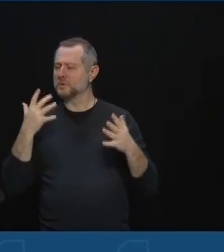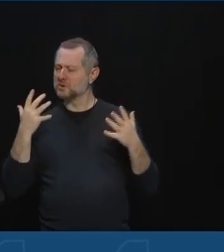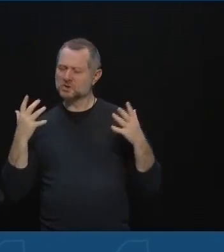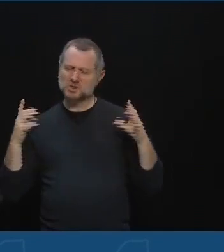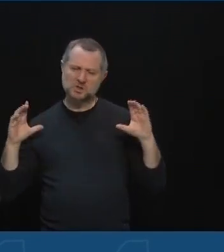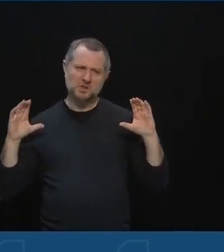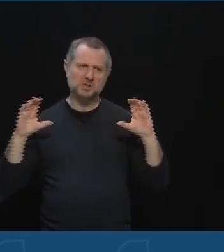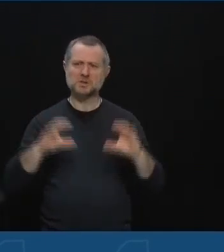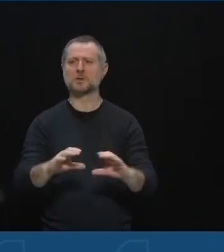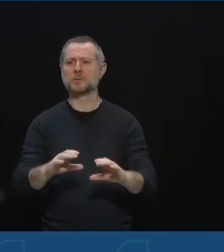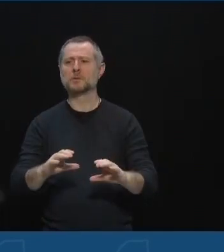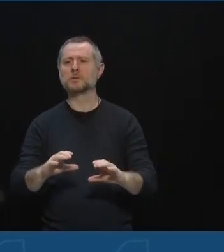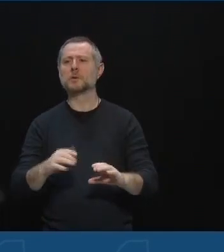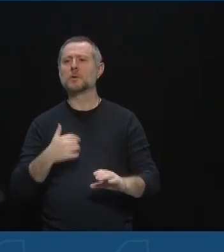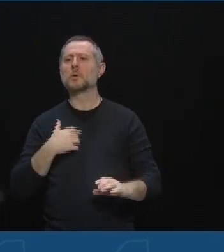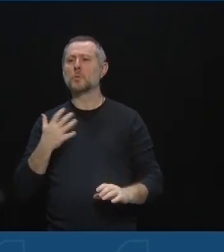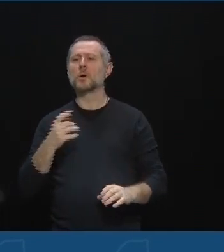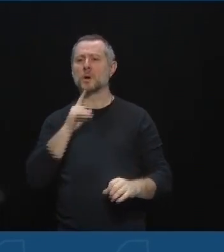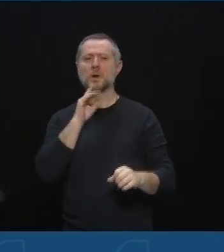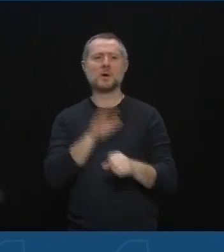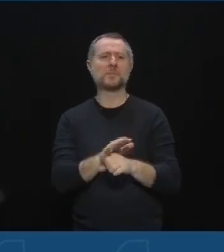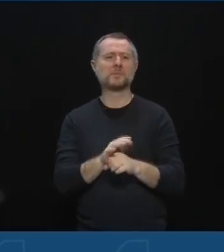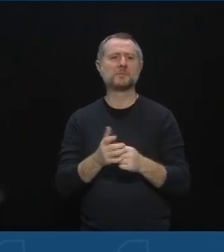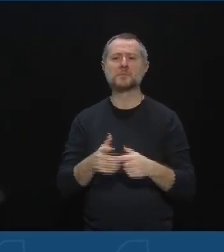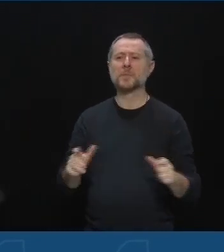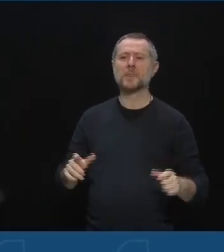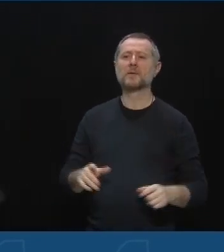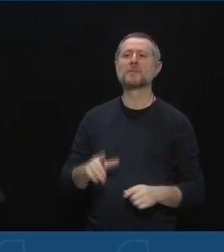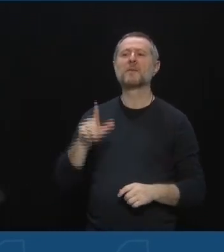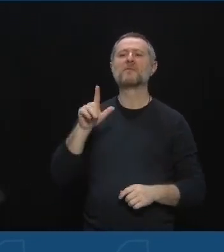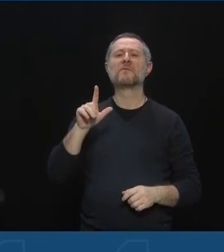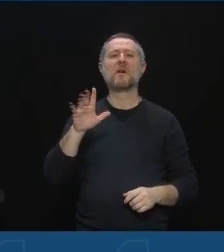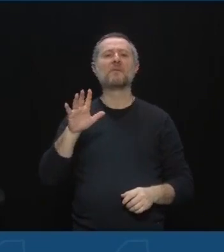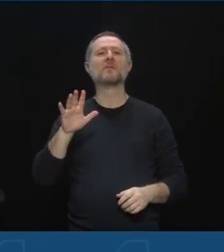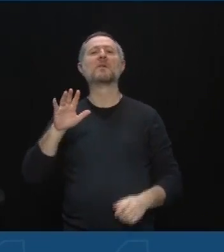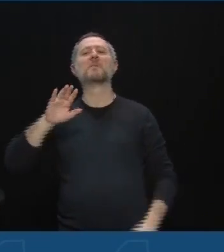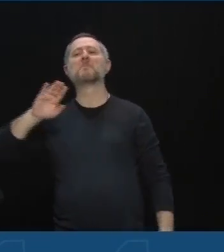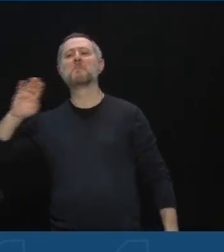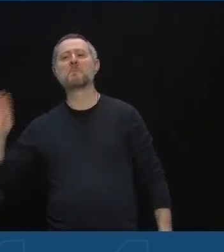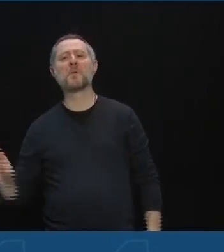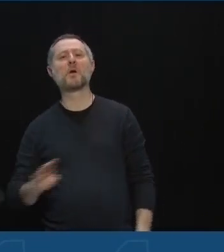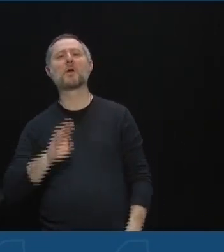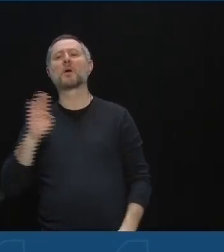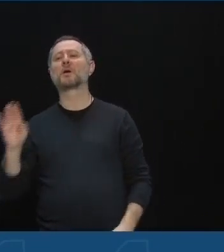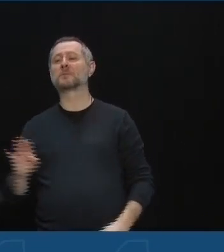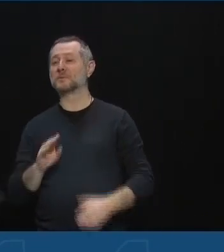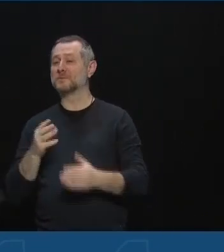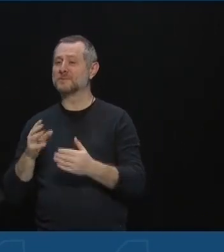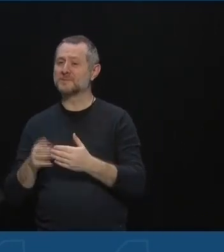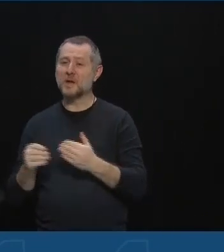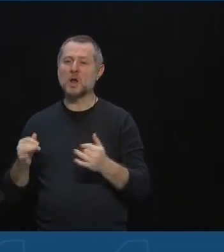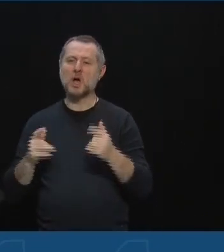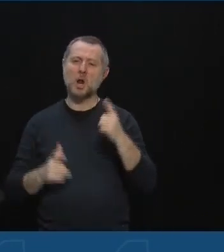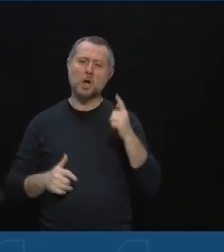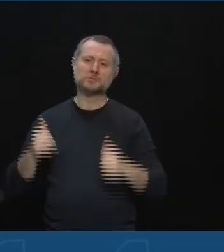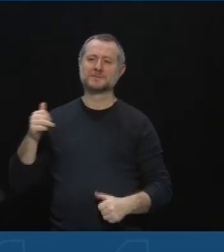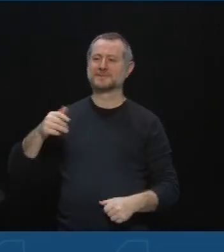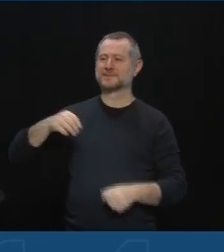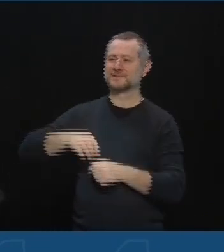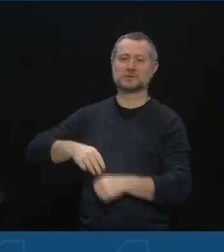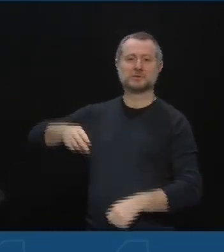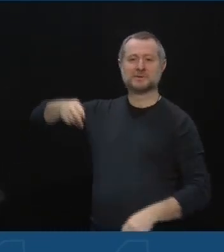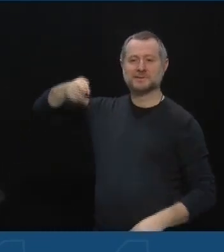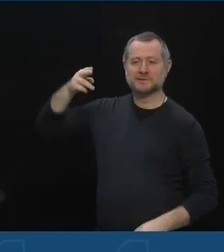or go home. We are not going home. We are going to invest $25 billion, unprecedented amount of money, into the ability to create